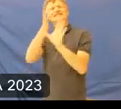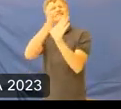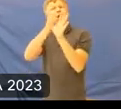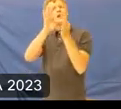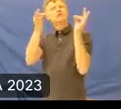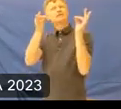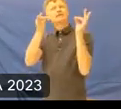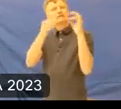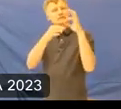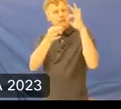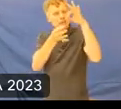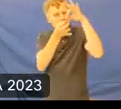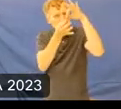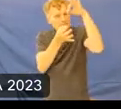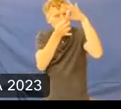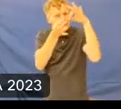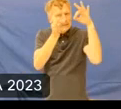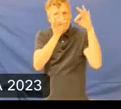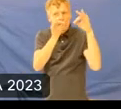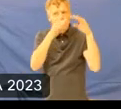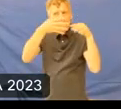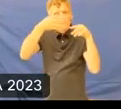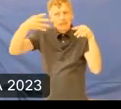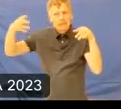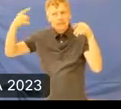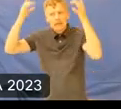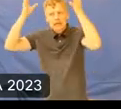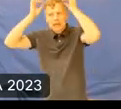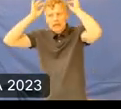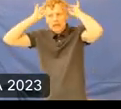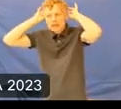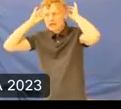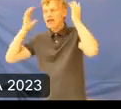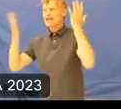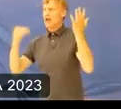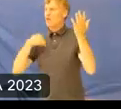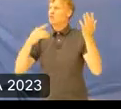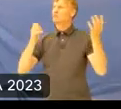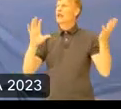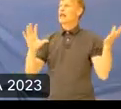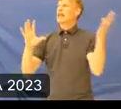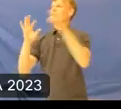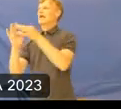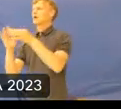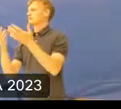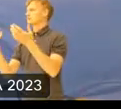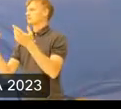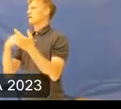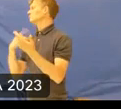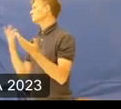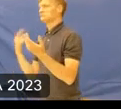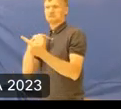Now, you plug this back into our conversational turn taking. Here you have Anne talking,